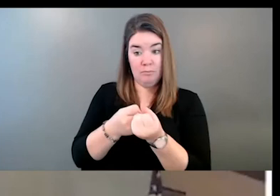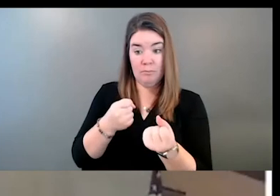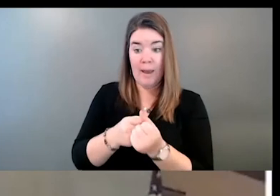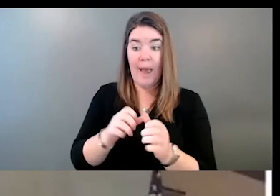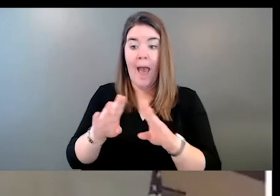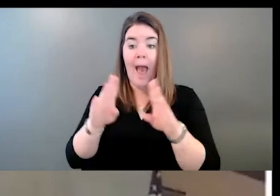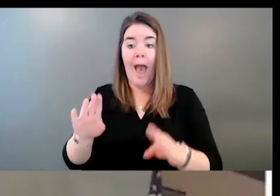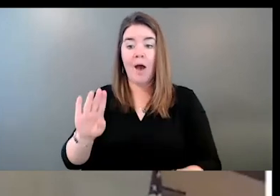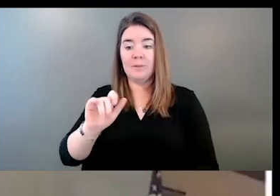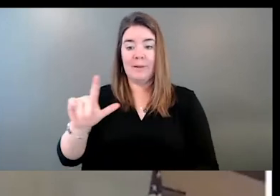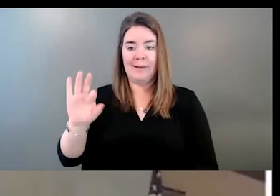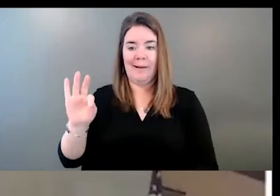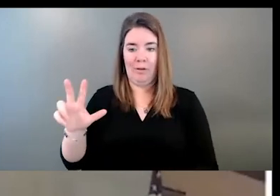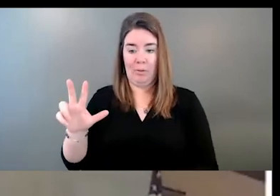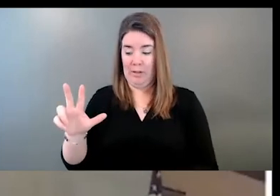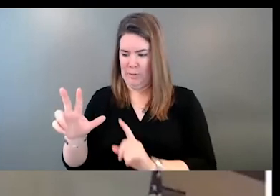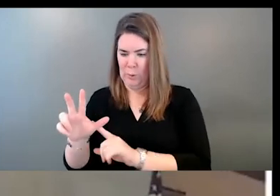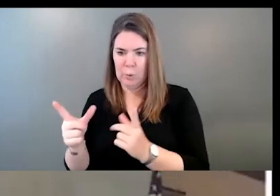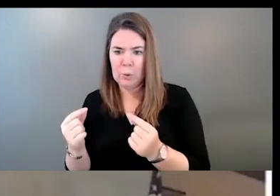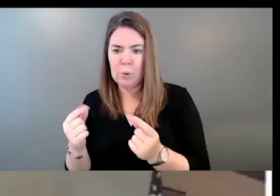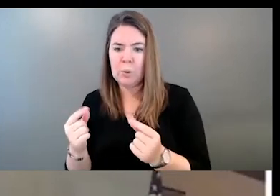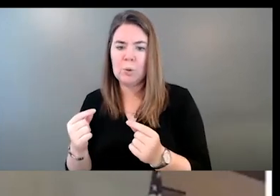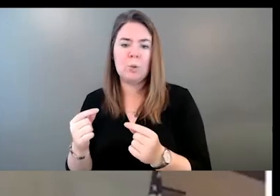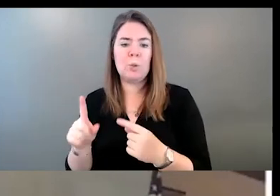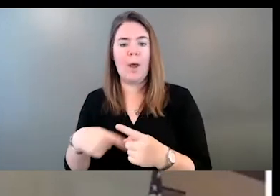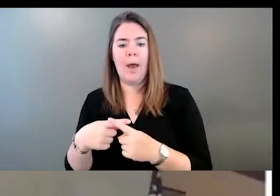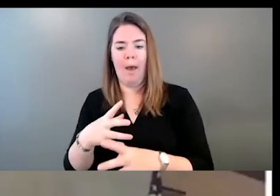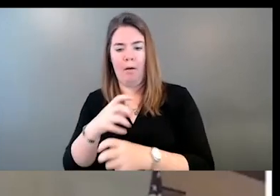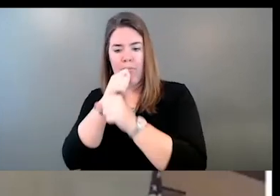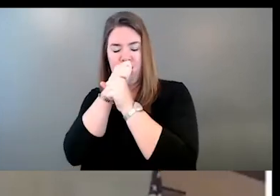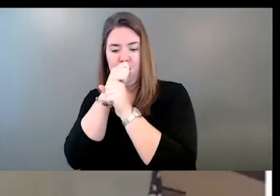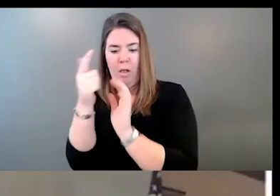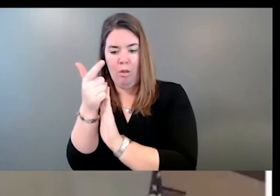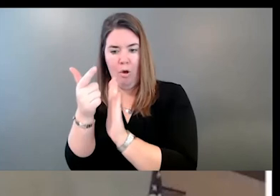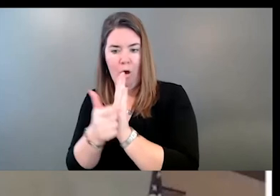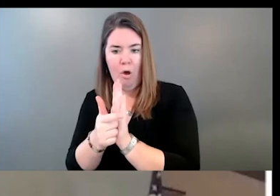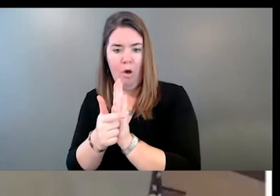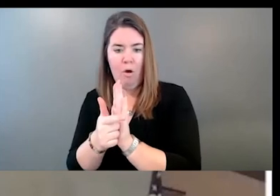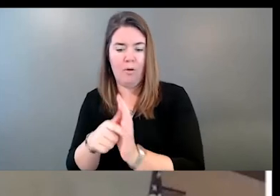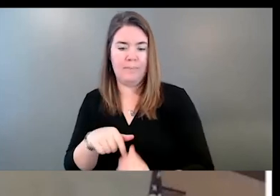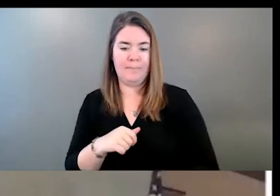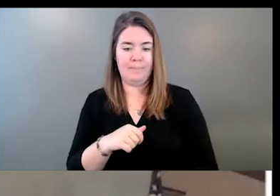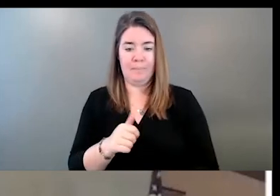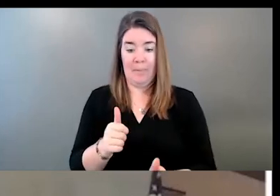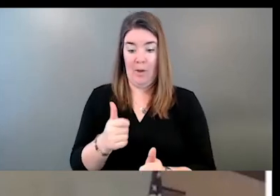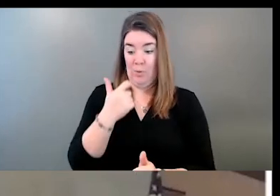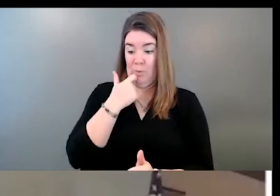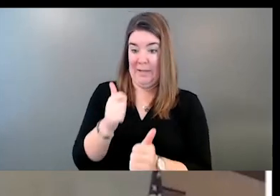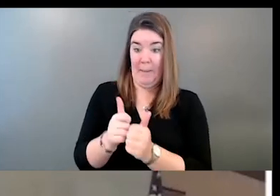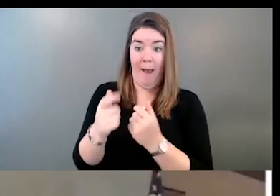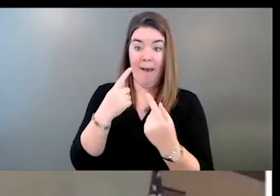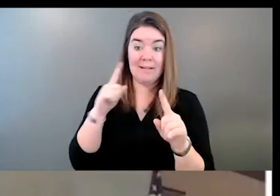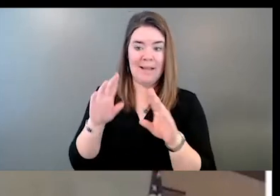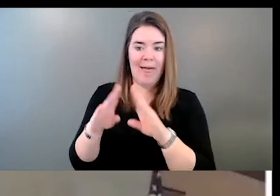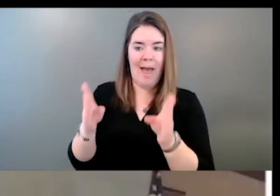makes important fixes to Ohio's address confidentiality law and which passed the House earlier this year.